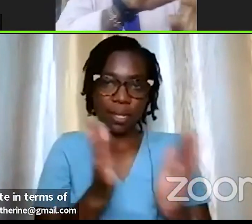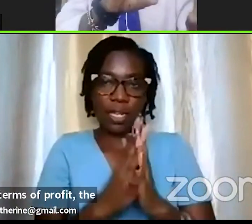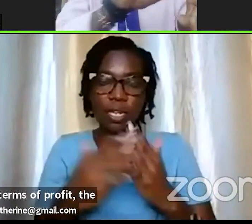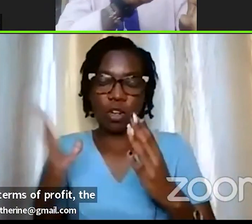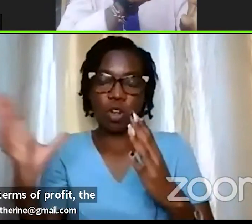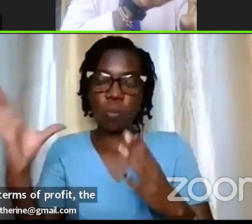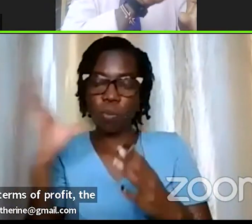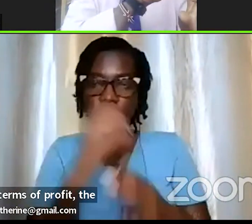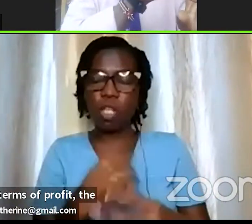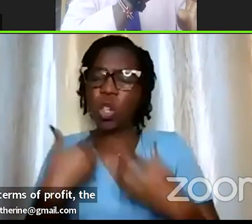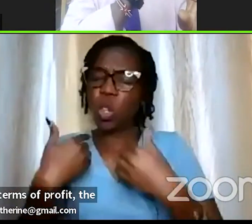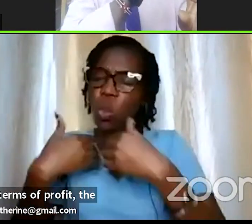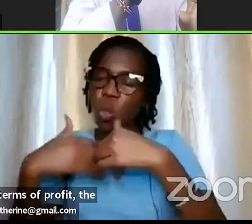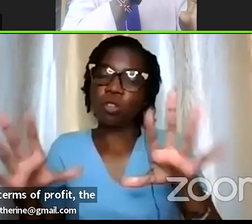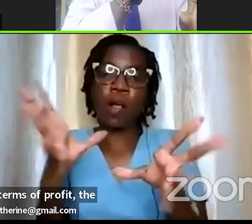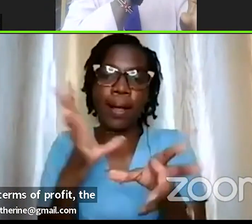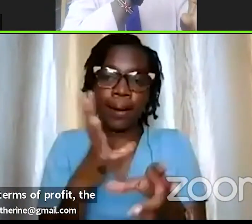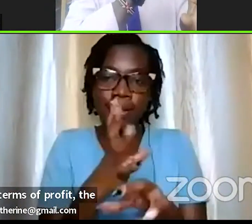Yeah, we should shift from